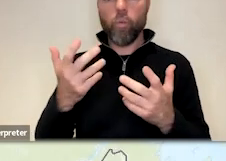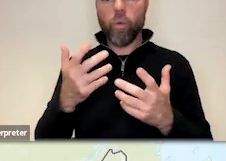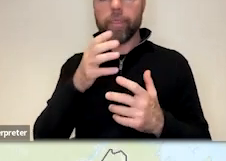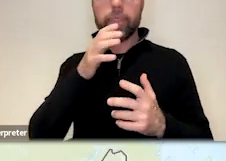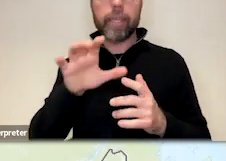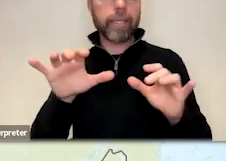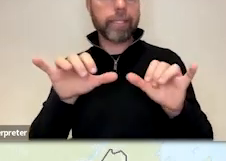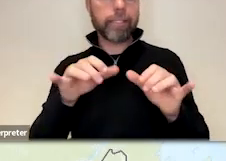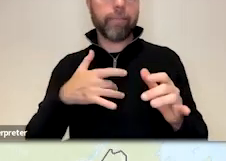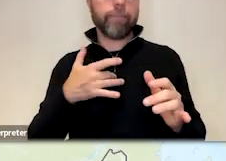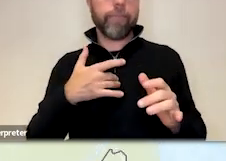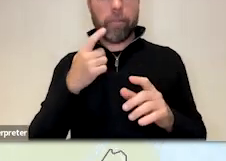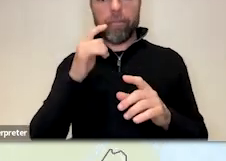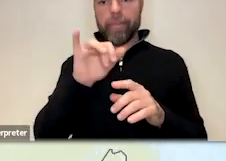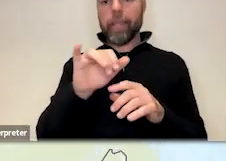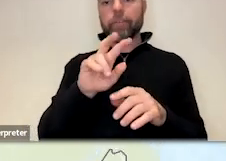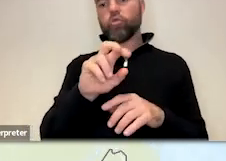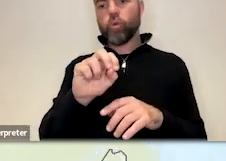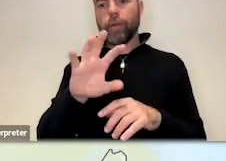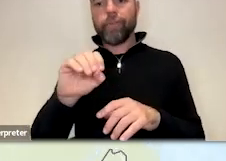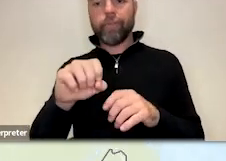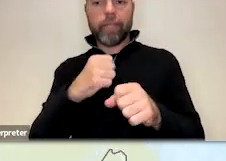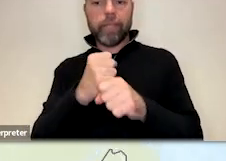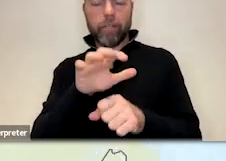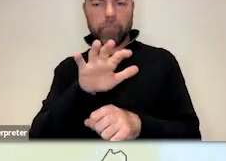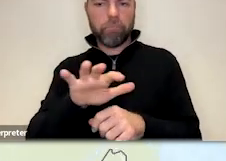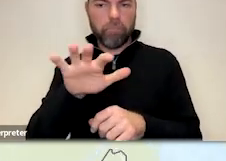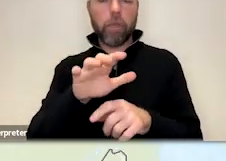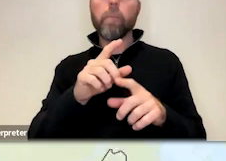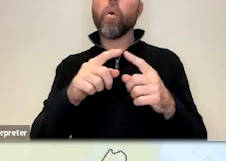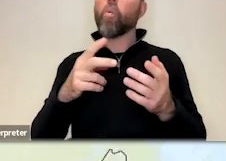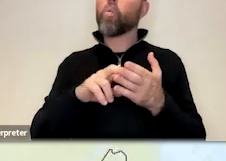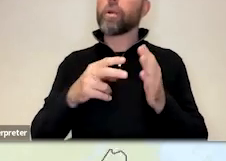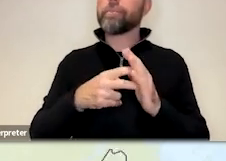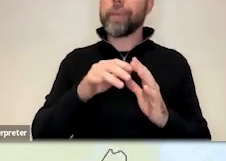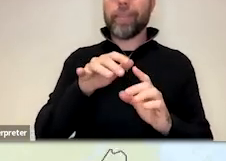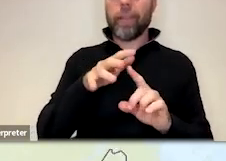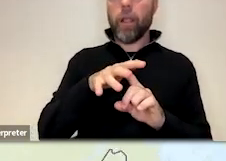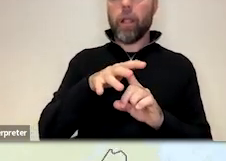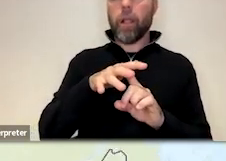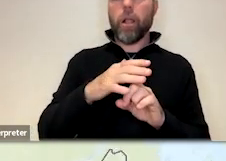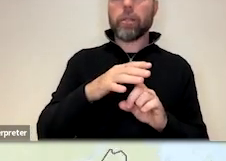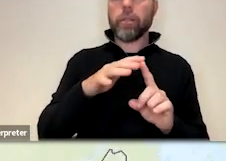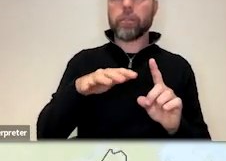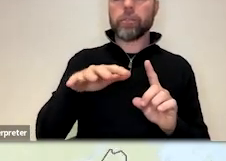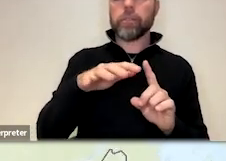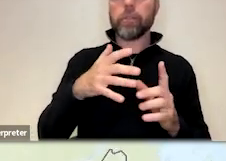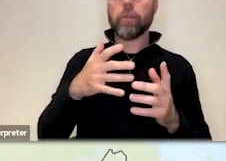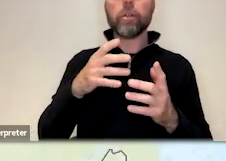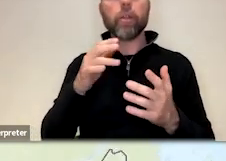heat index might be at that mid-century mark. But what does that mean? What is the context of that? Let's look at